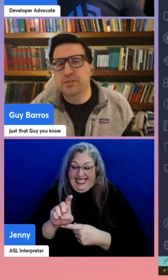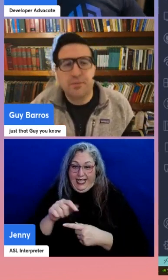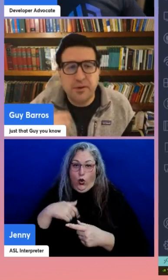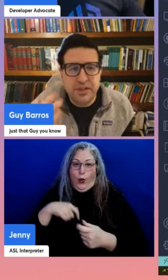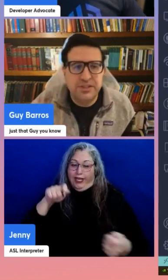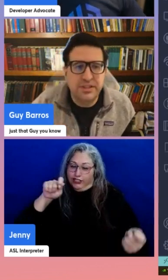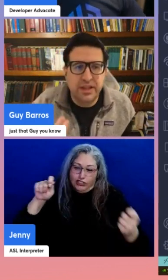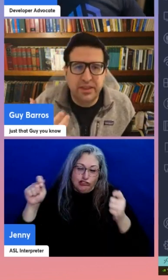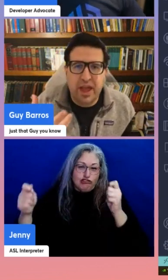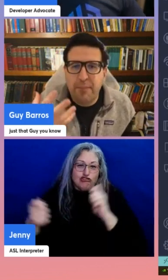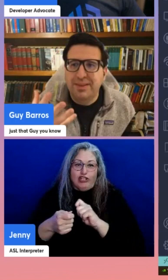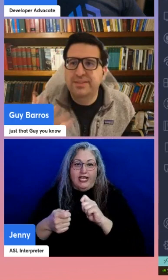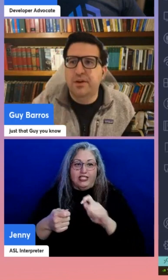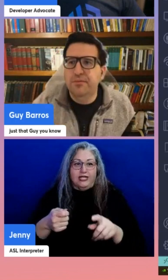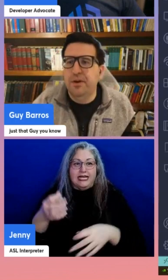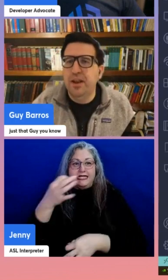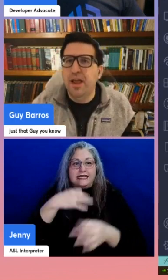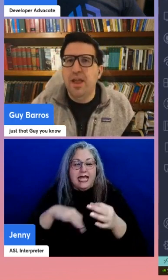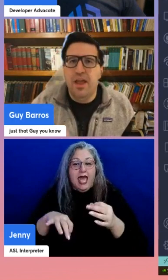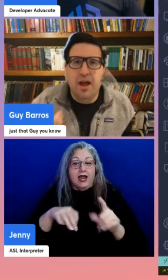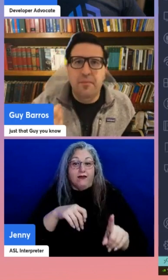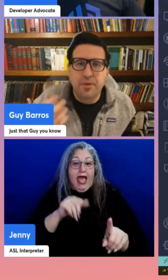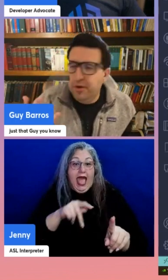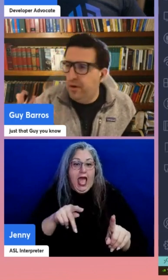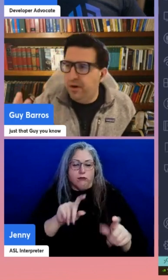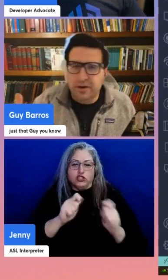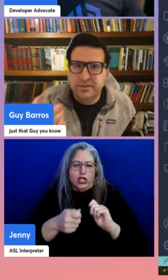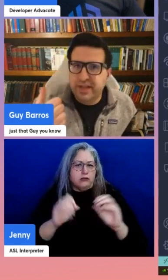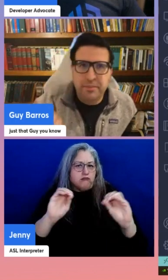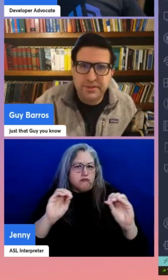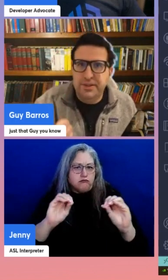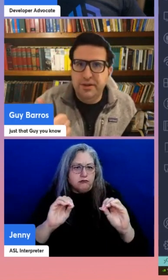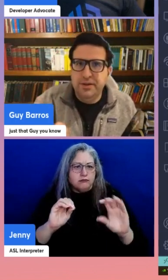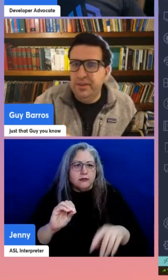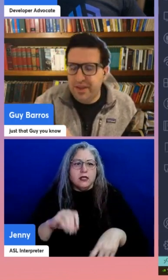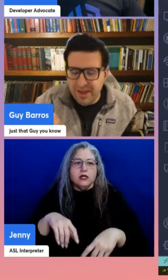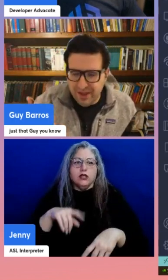application is going to use without changing the app itself, right? Your